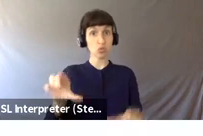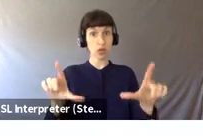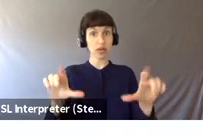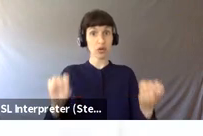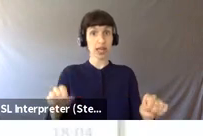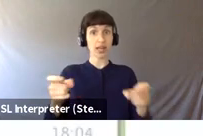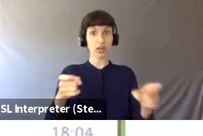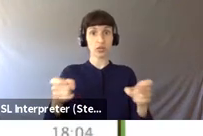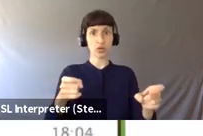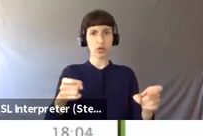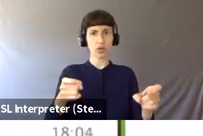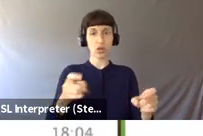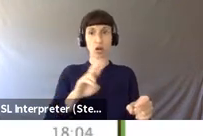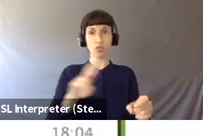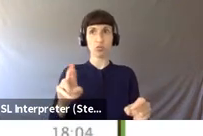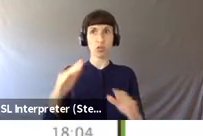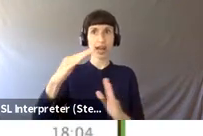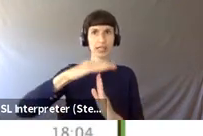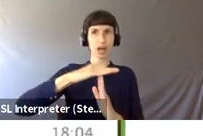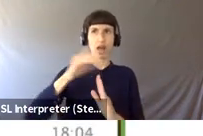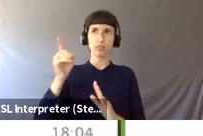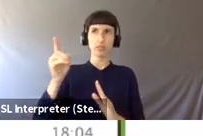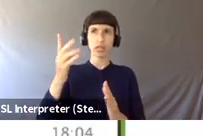might even see an option that says gallery or speaker view.